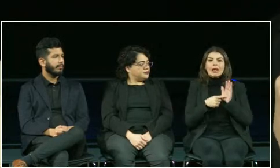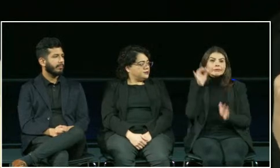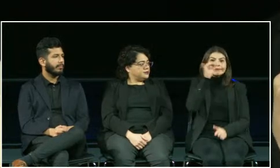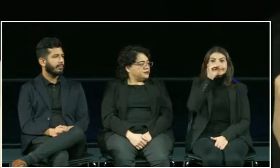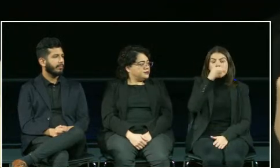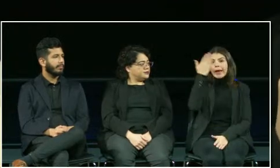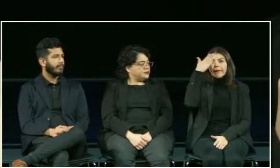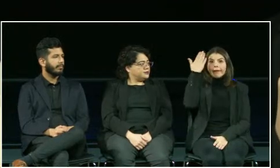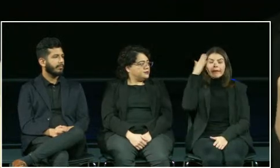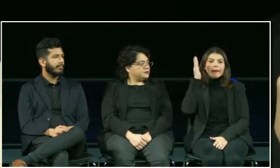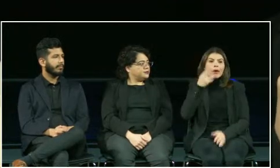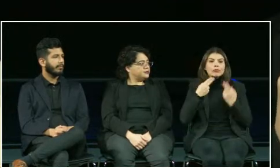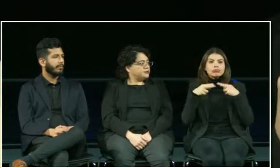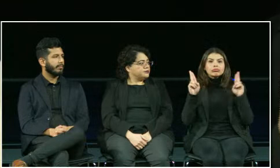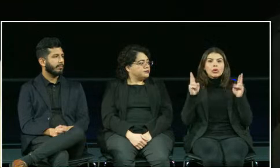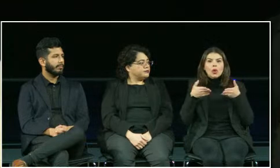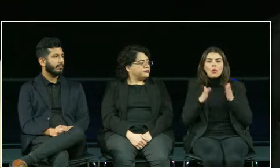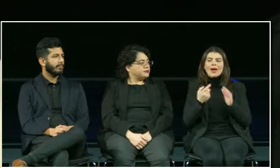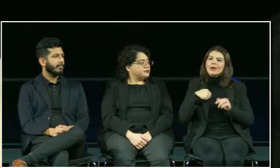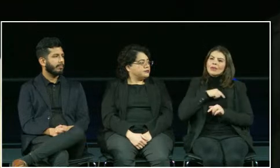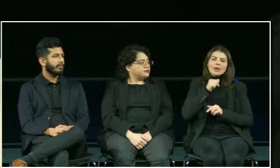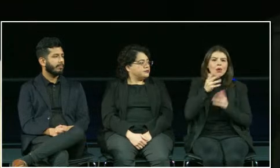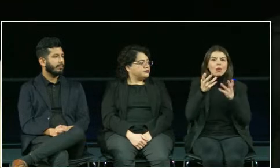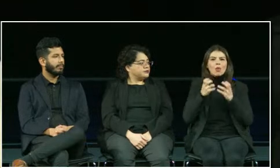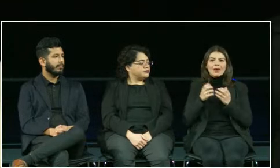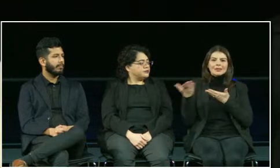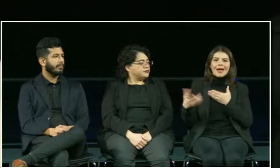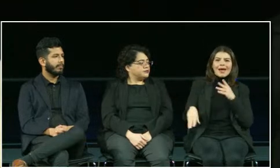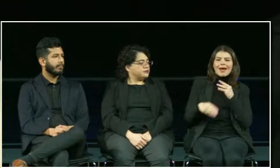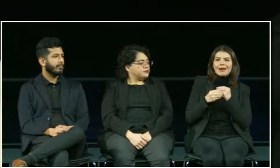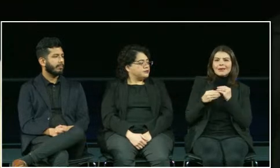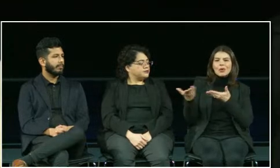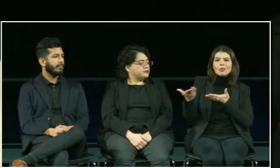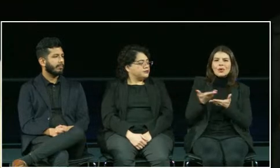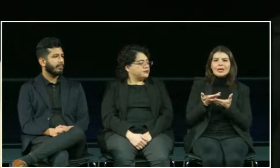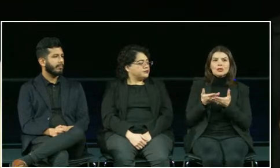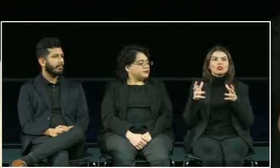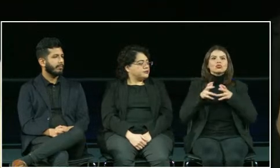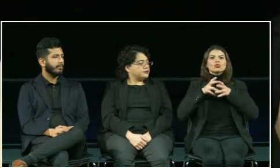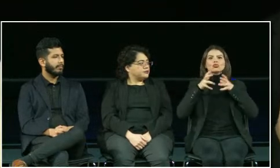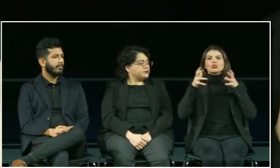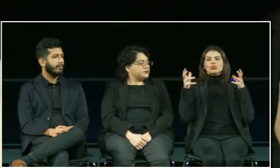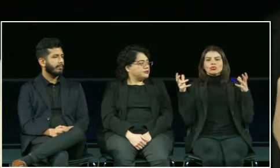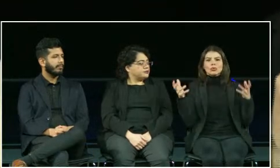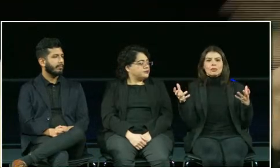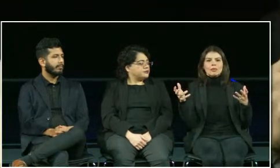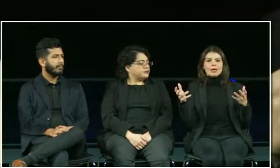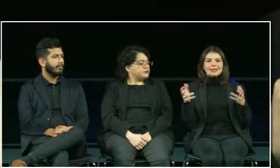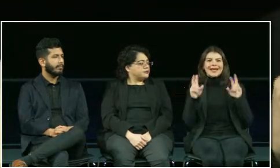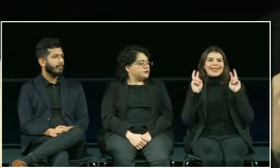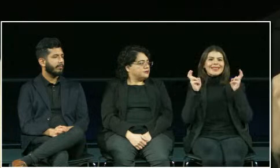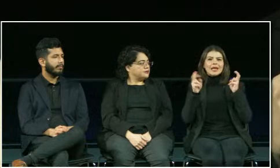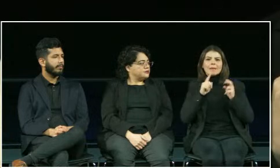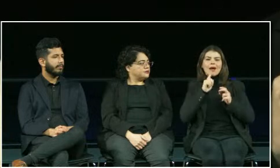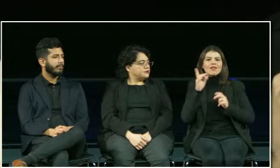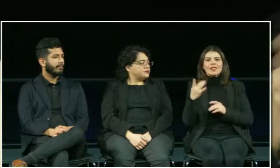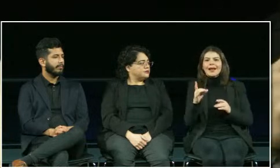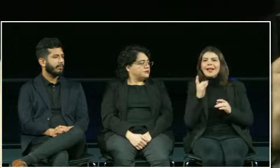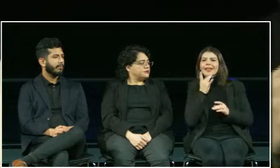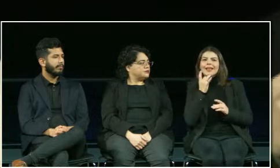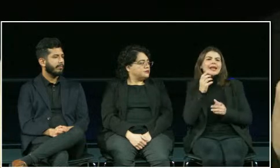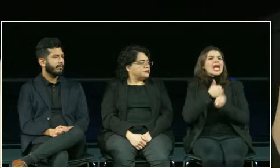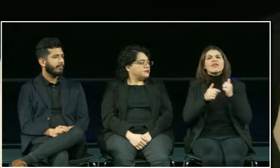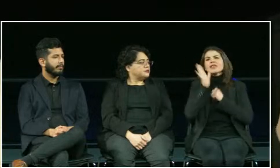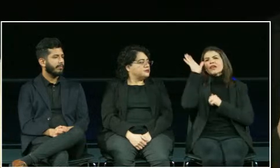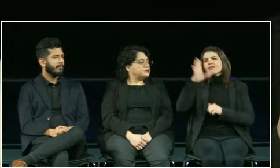way, because you don't want to bring in, you know, too much of a beam of a light and say that everything